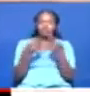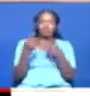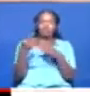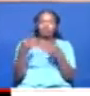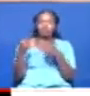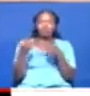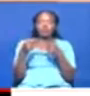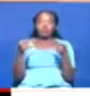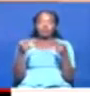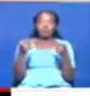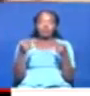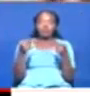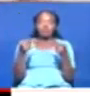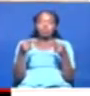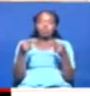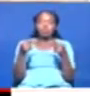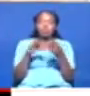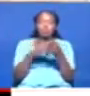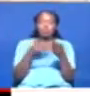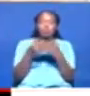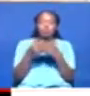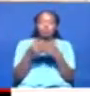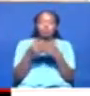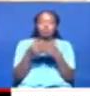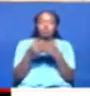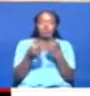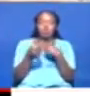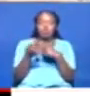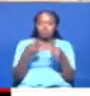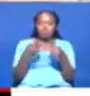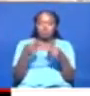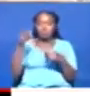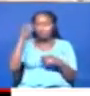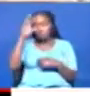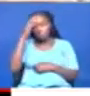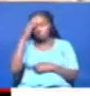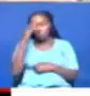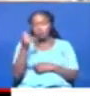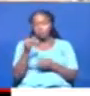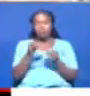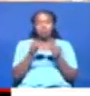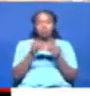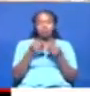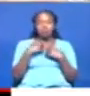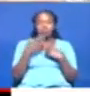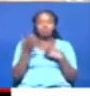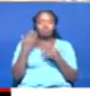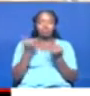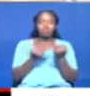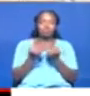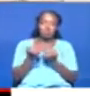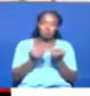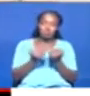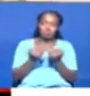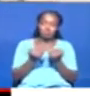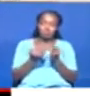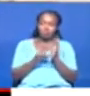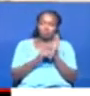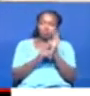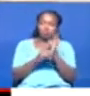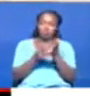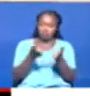opponents, Makweni Bees, failed to honor the fixture. I'm equally surprised because we had a meeting last Saturday, and their representative was